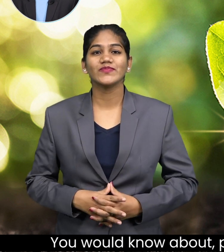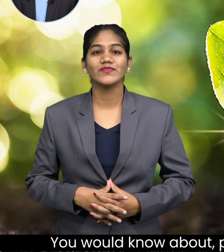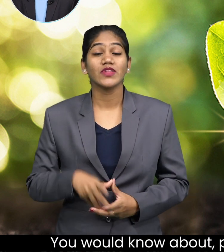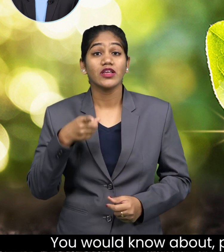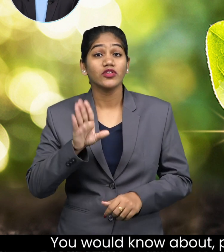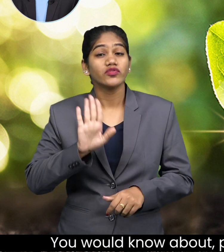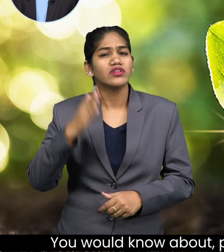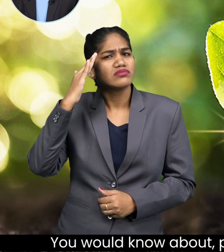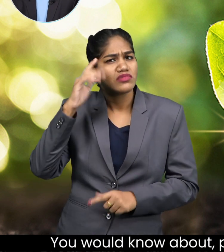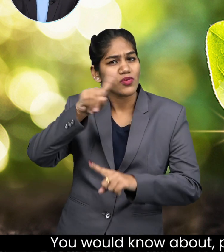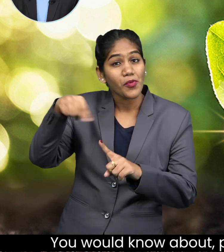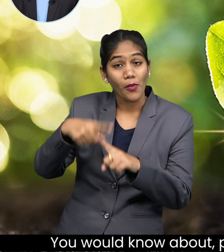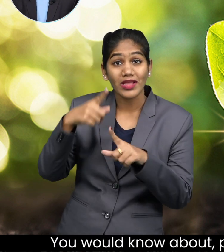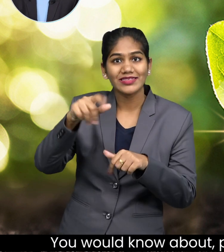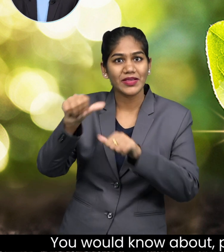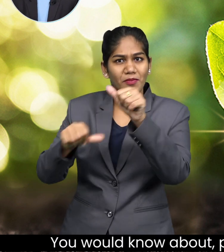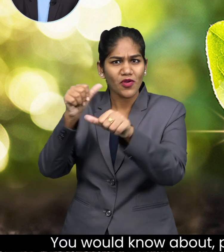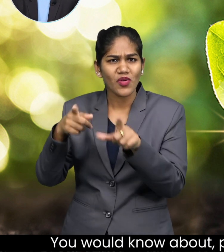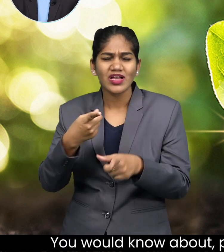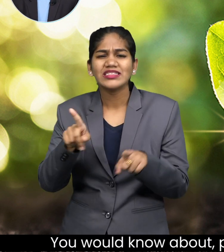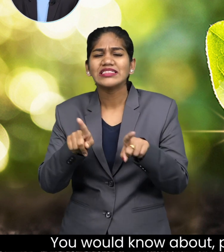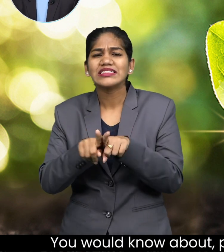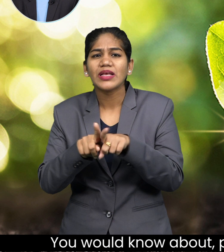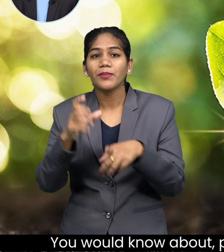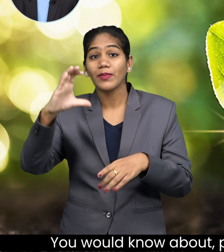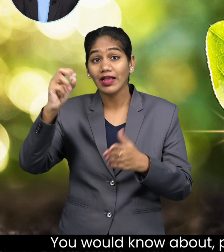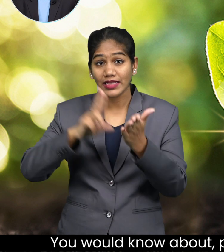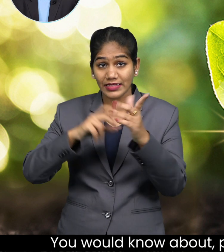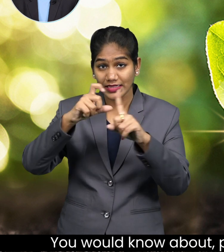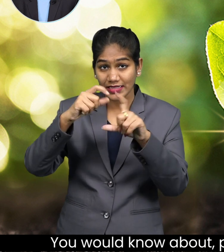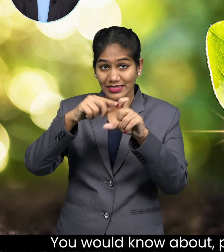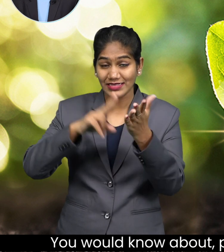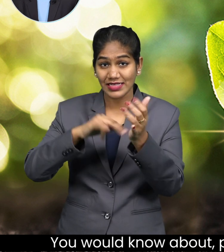You would know about processes like condensation,